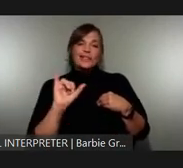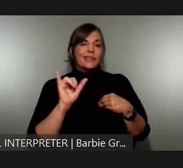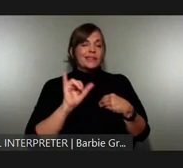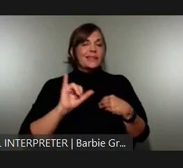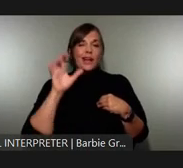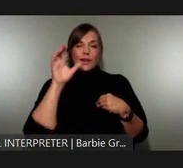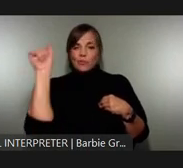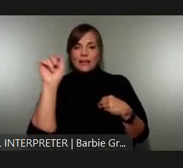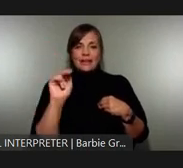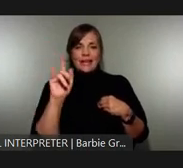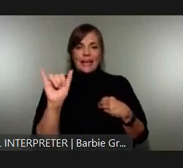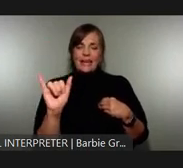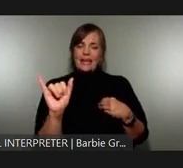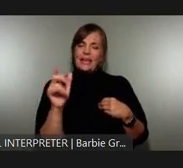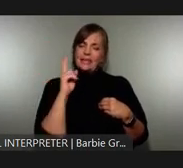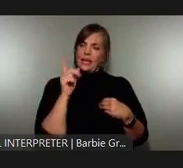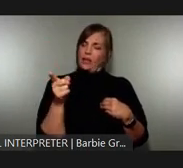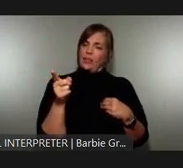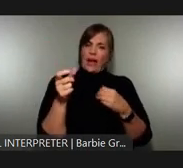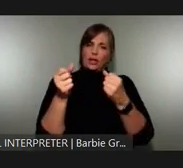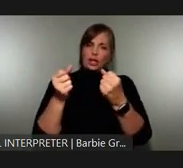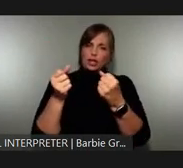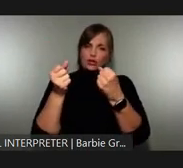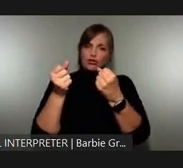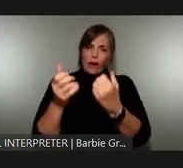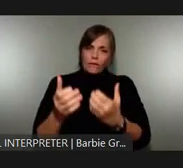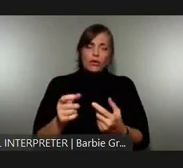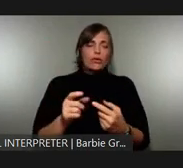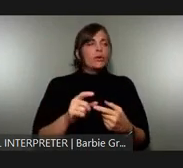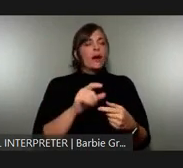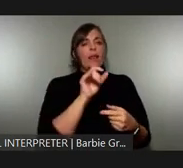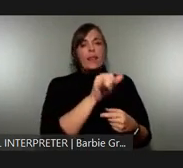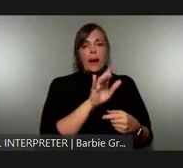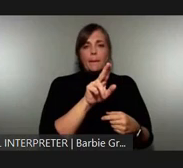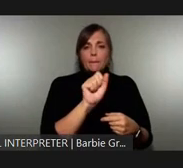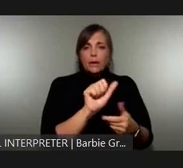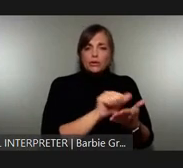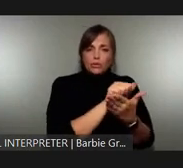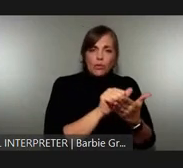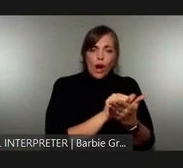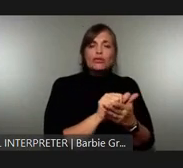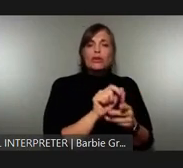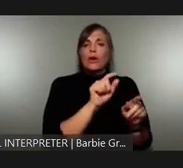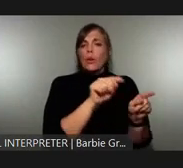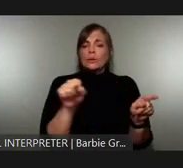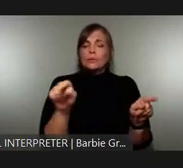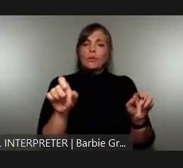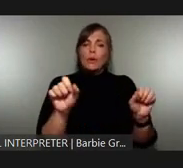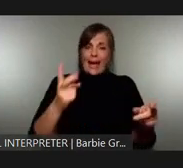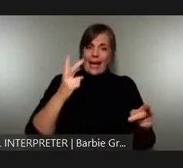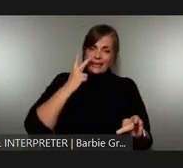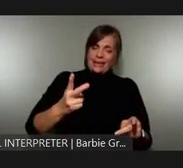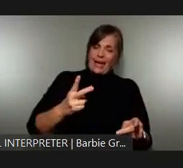about, of drivers, of bus washers, to be able to see how their work commits to organizational